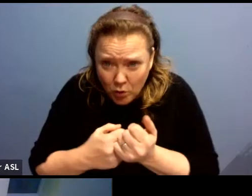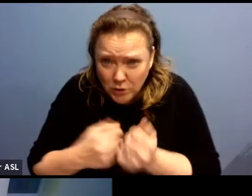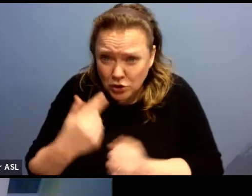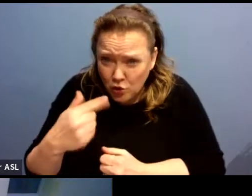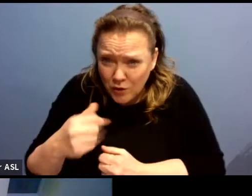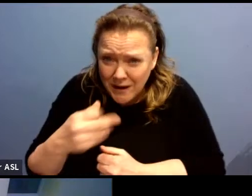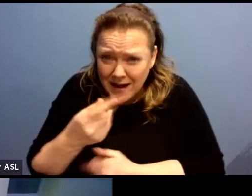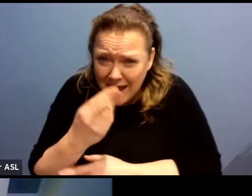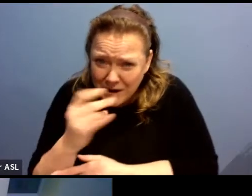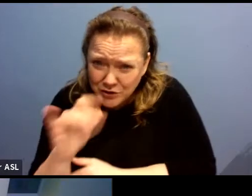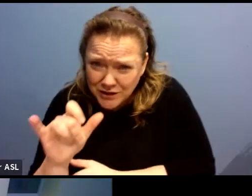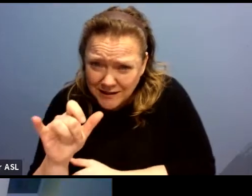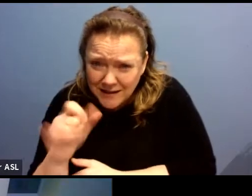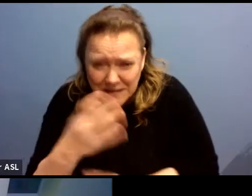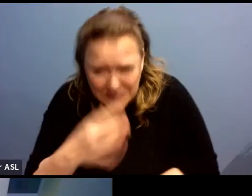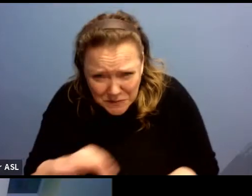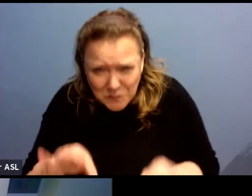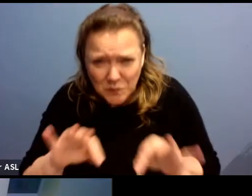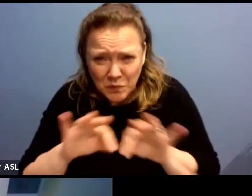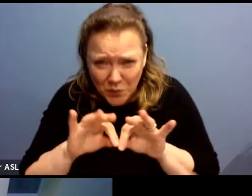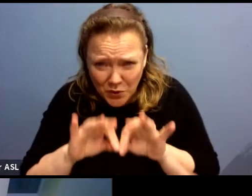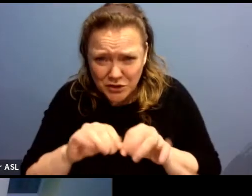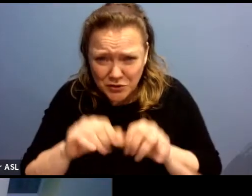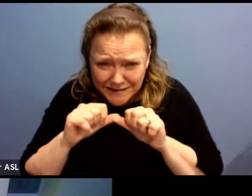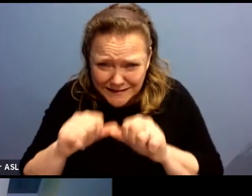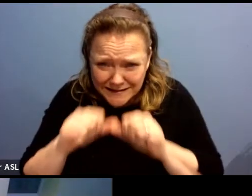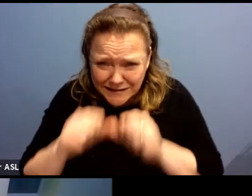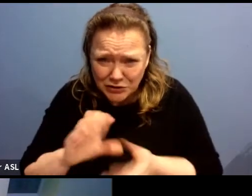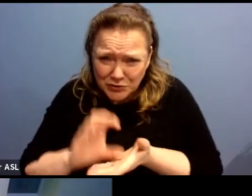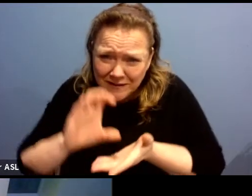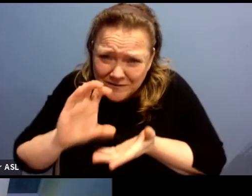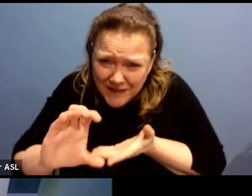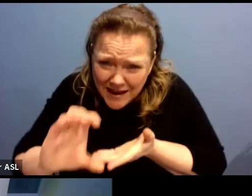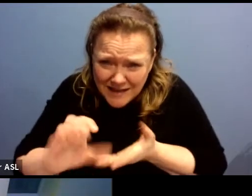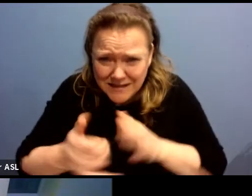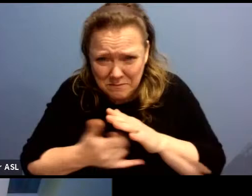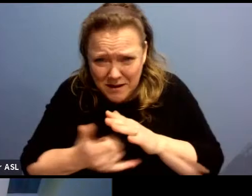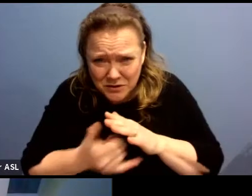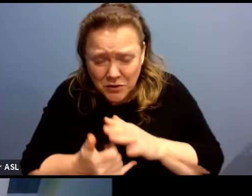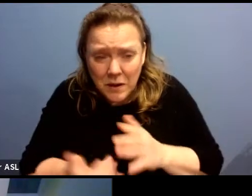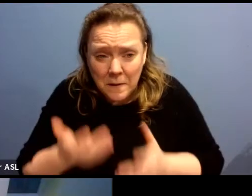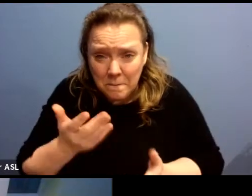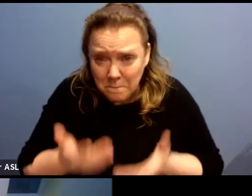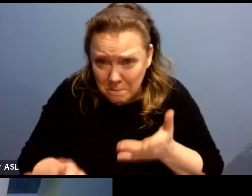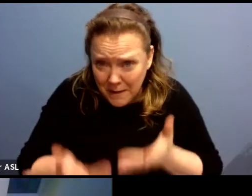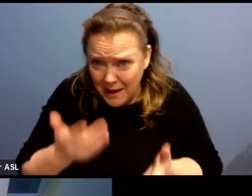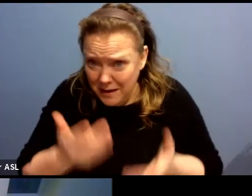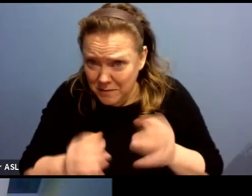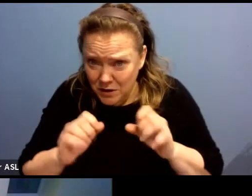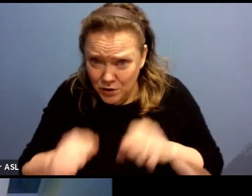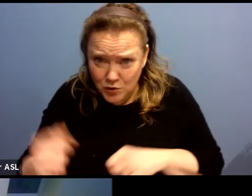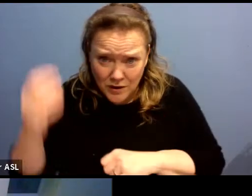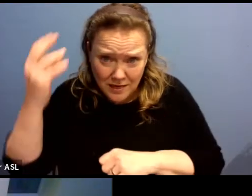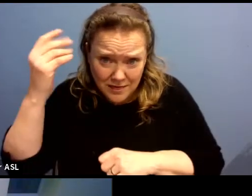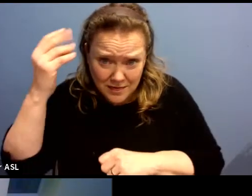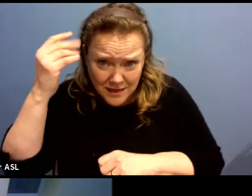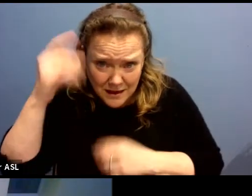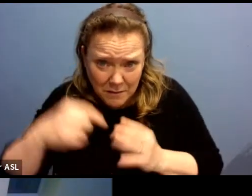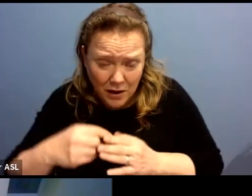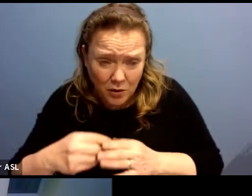So we need to keep reinvesting in Metro Rails, and maybe possibly consider